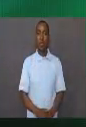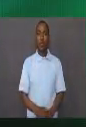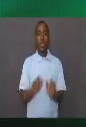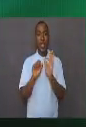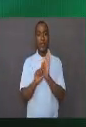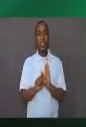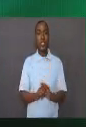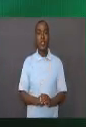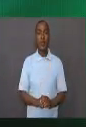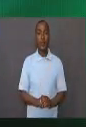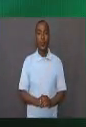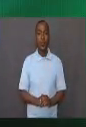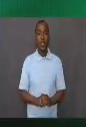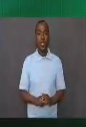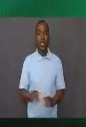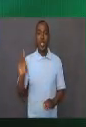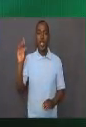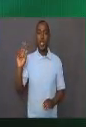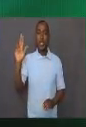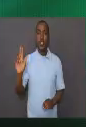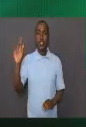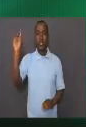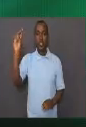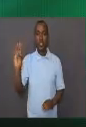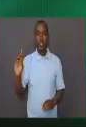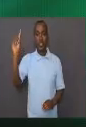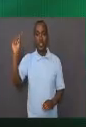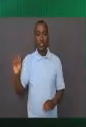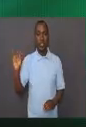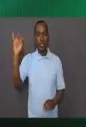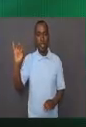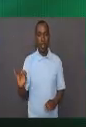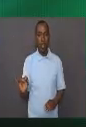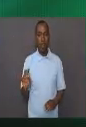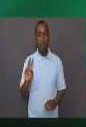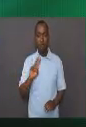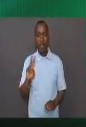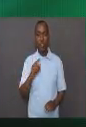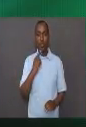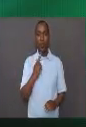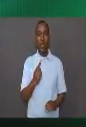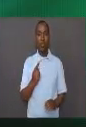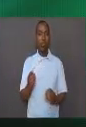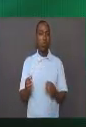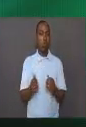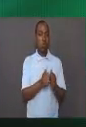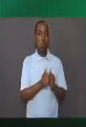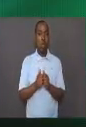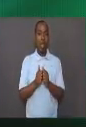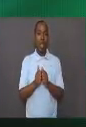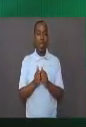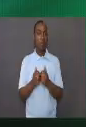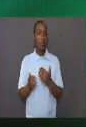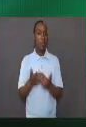example, crystal violet is a common simple stain that turns all